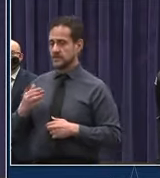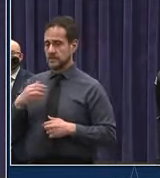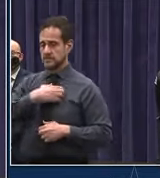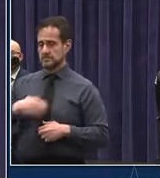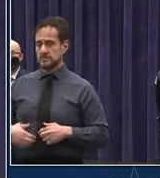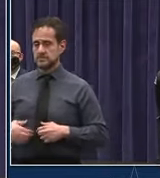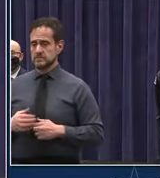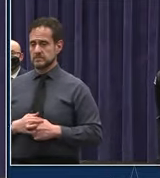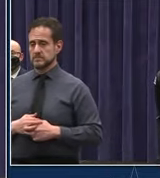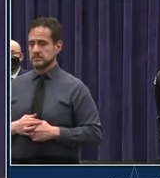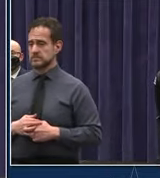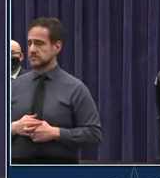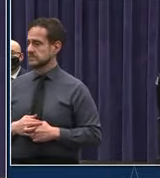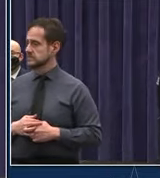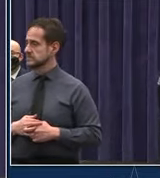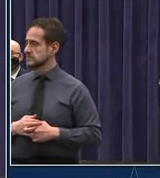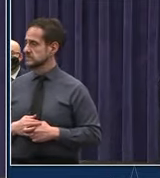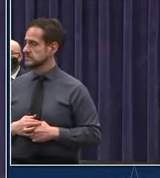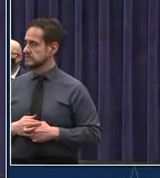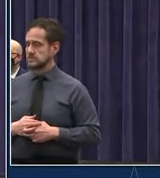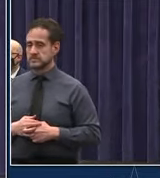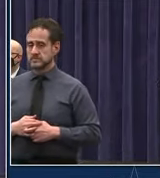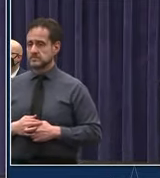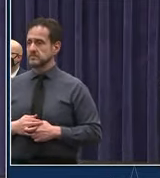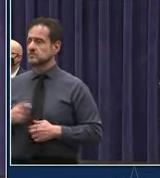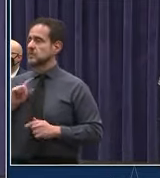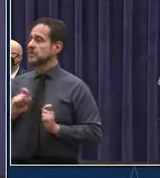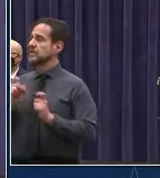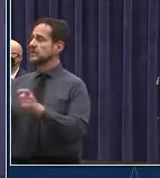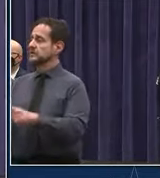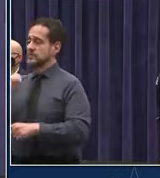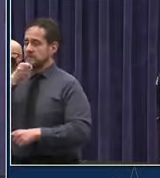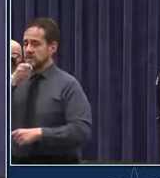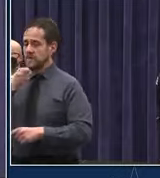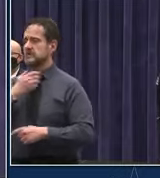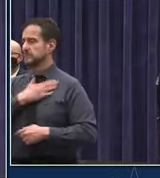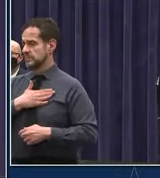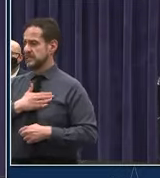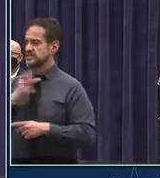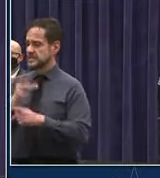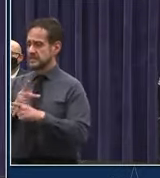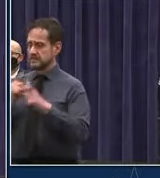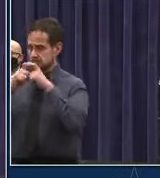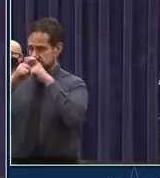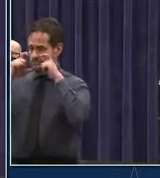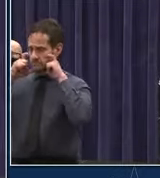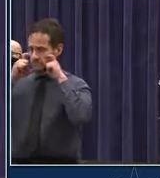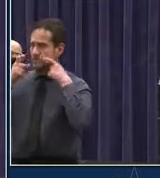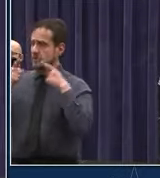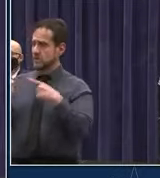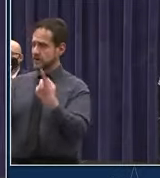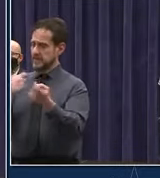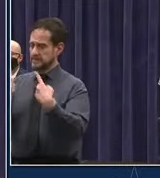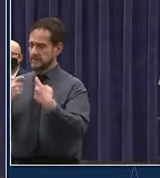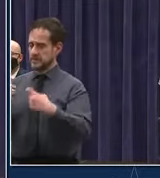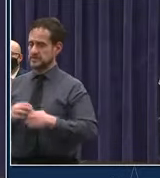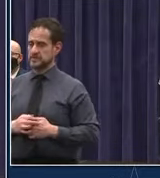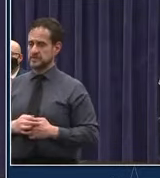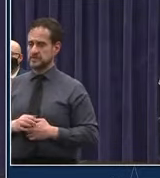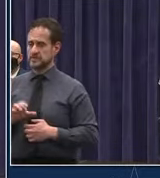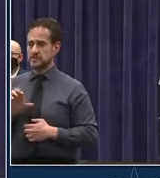family. That is what we need to turn this tide around from violence. So with that, we're happy to